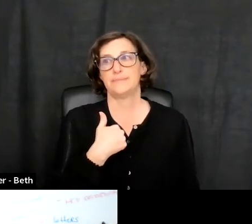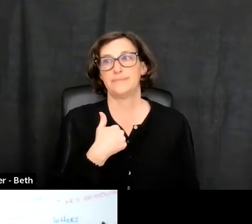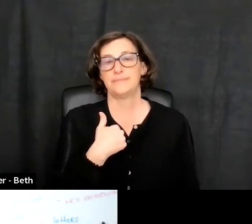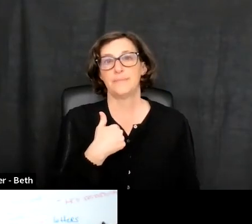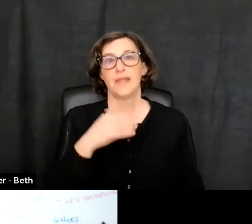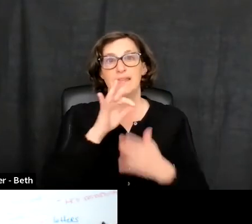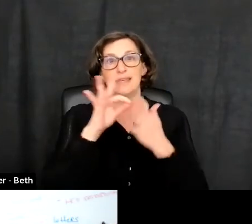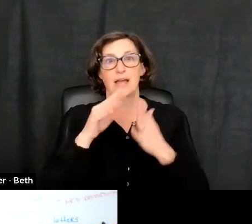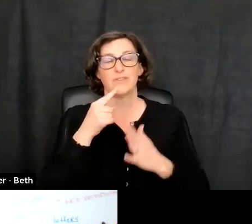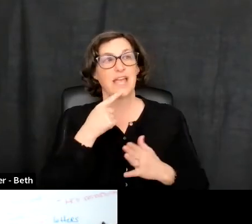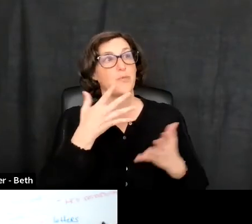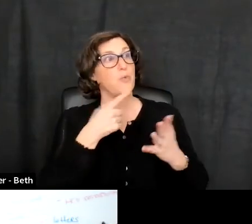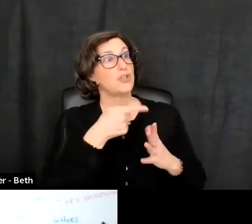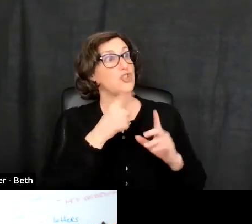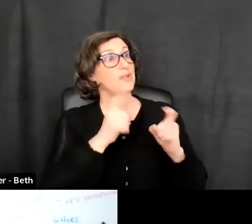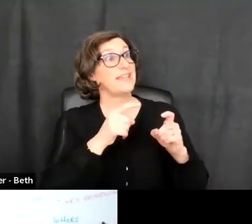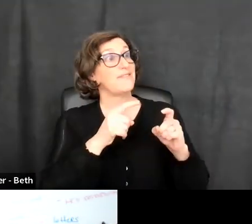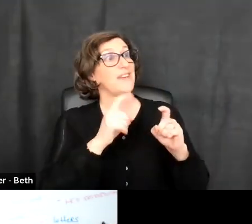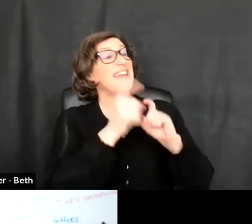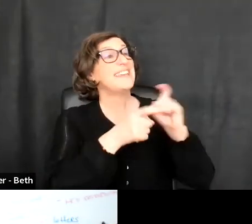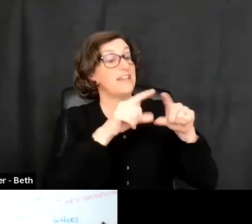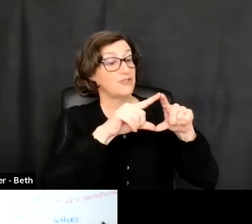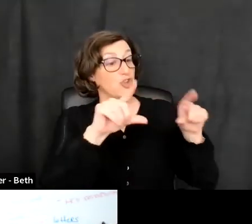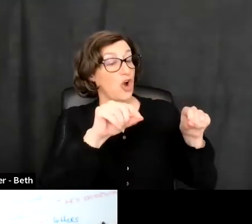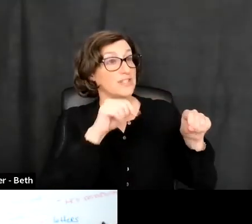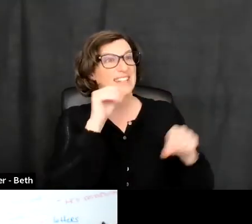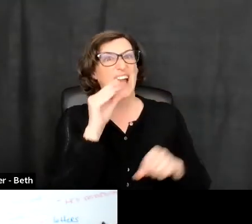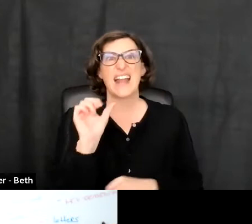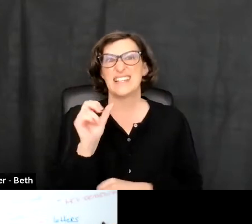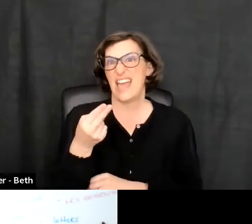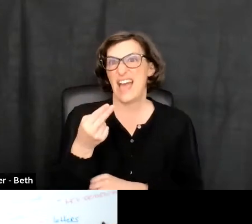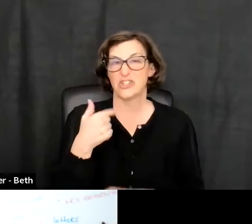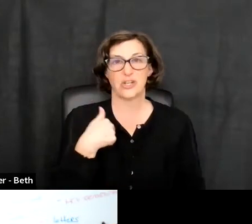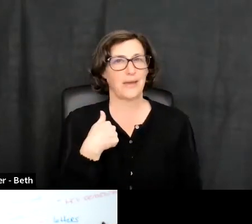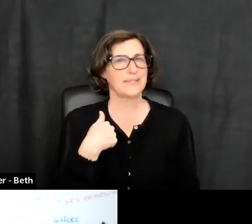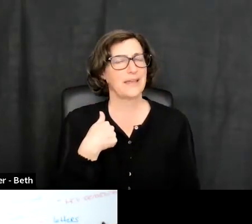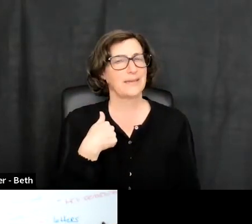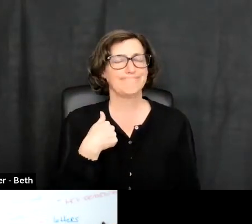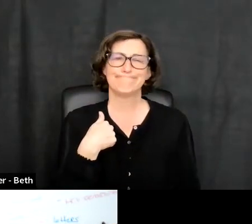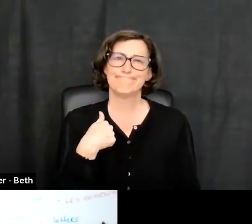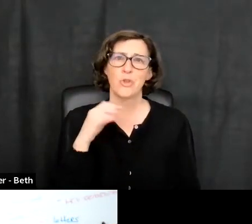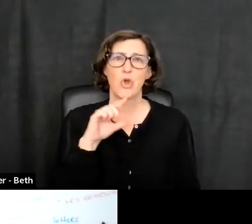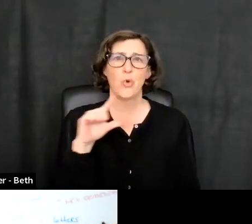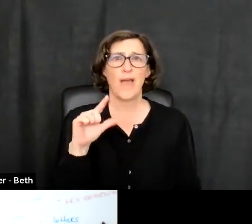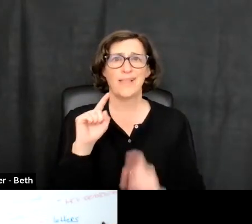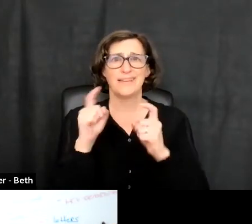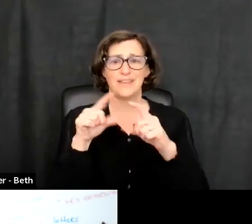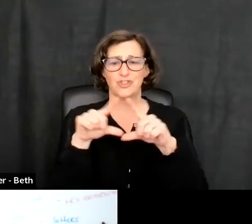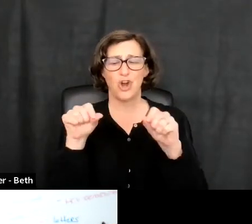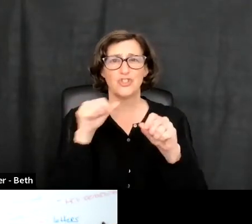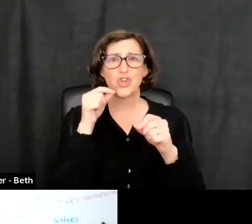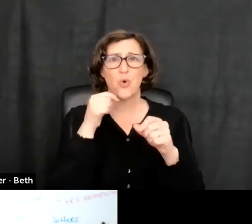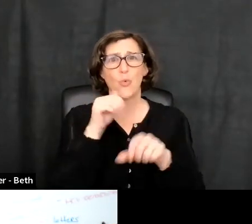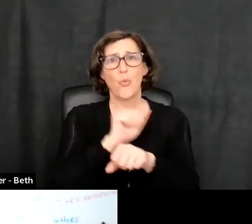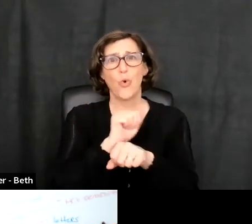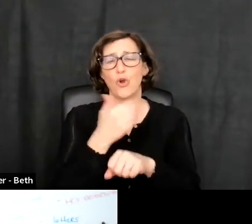accountant say, we want you to give gift cards, we don't want you to give cash. And I was like, well, gift cards don't work that well. And they're